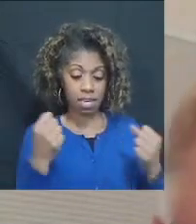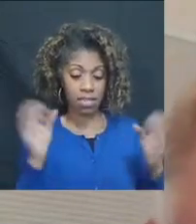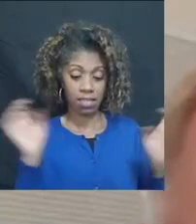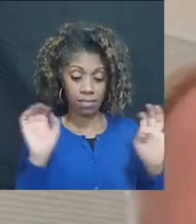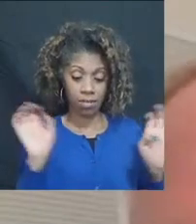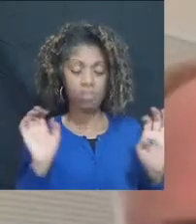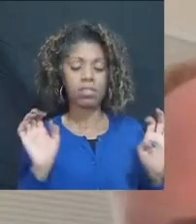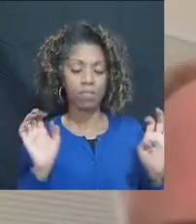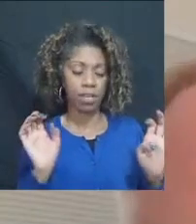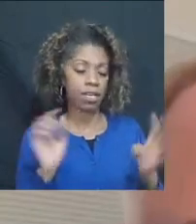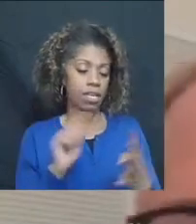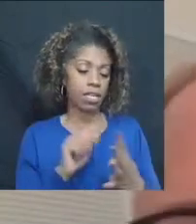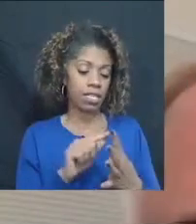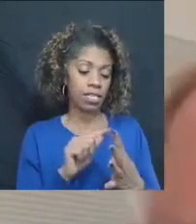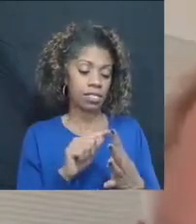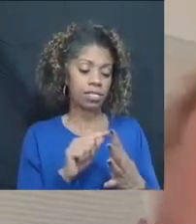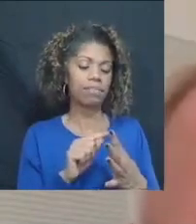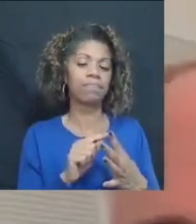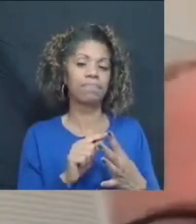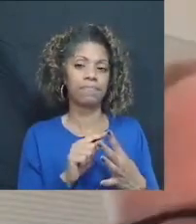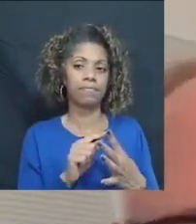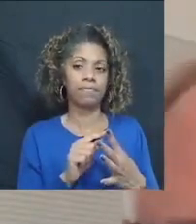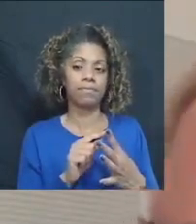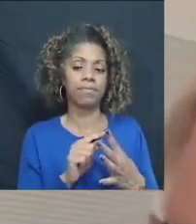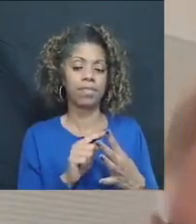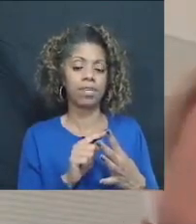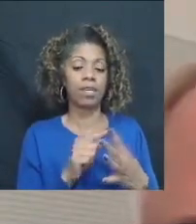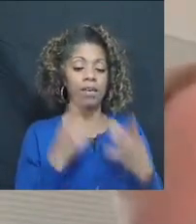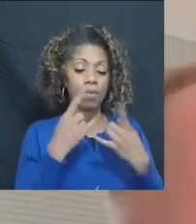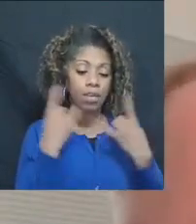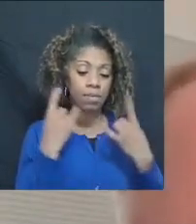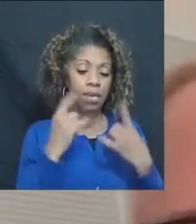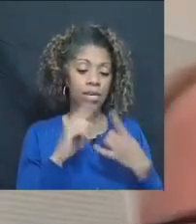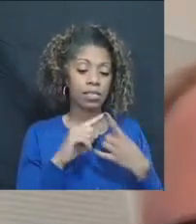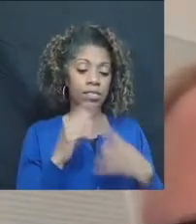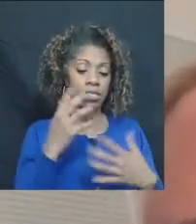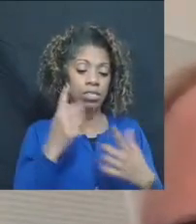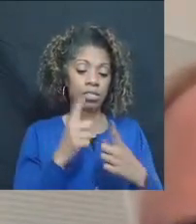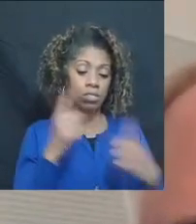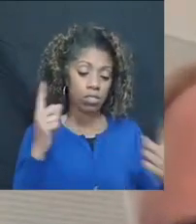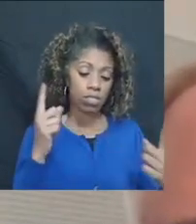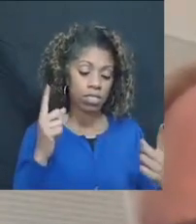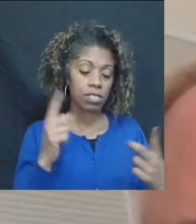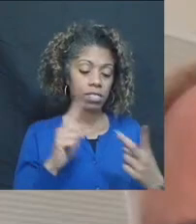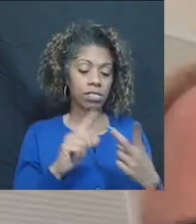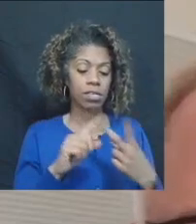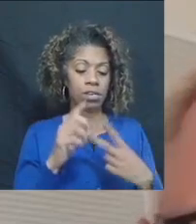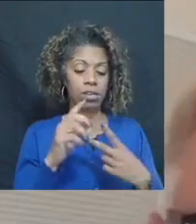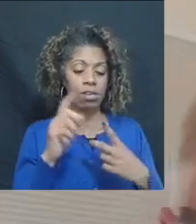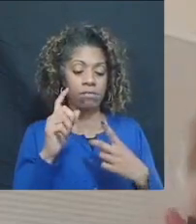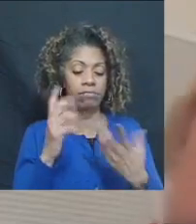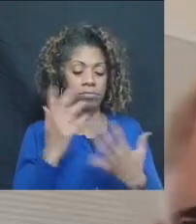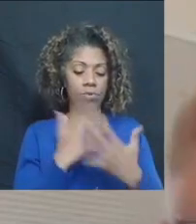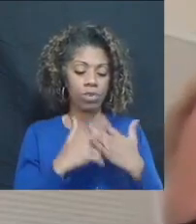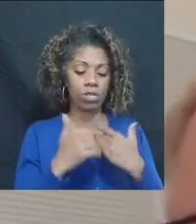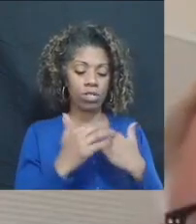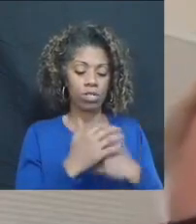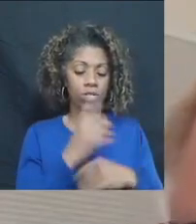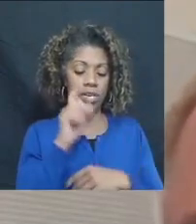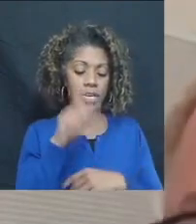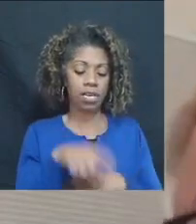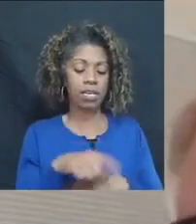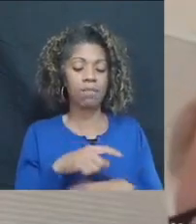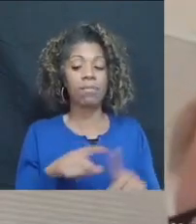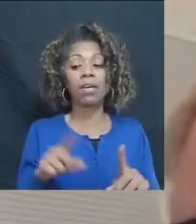it's wearing your mask, washing your hands, social distancing, not getting all the things that we need to do to beat this. Philanthropy knows